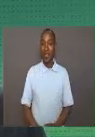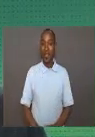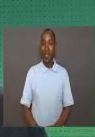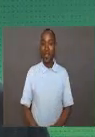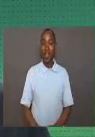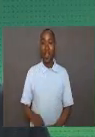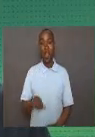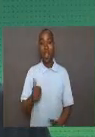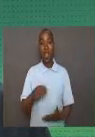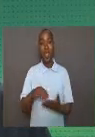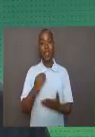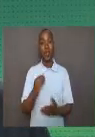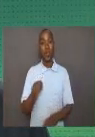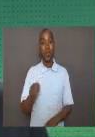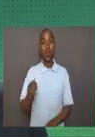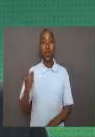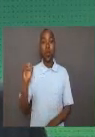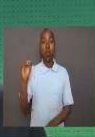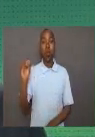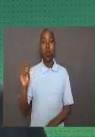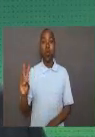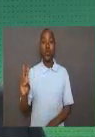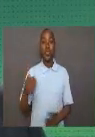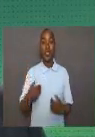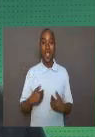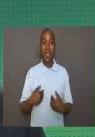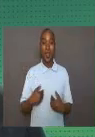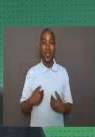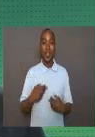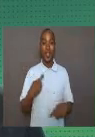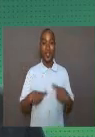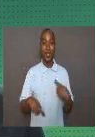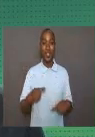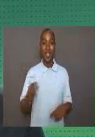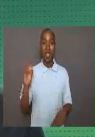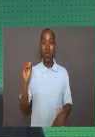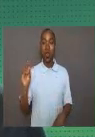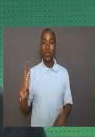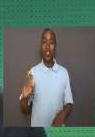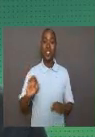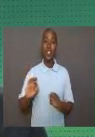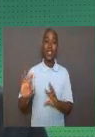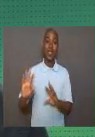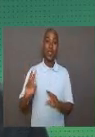learned about aerobic and anaerobic respiration.